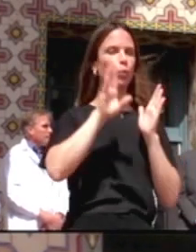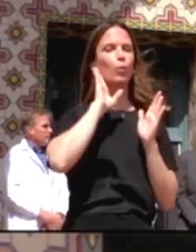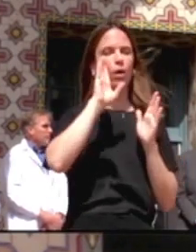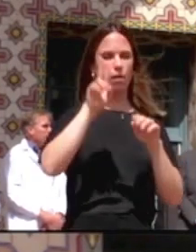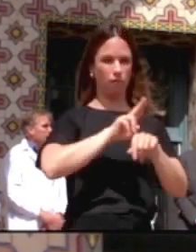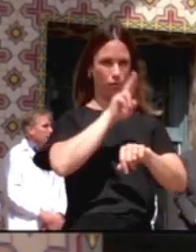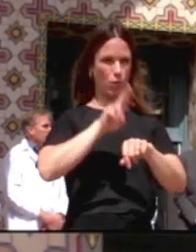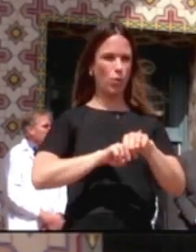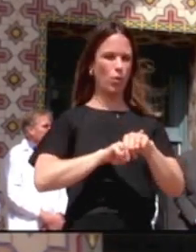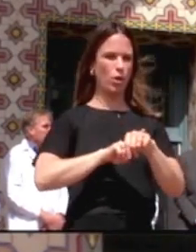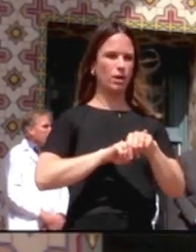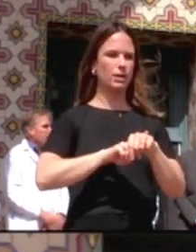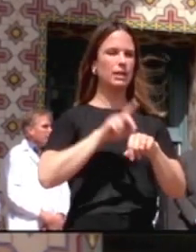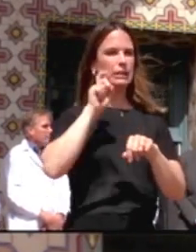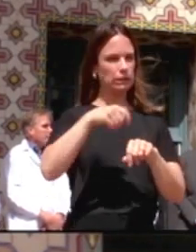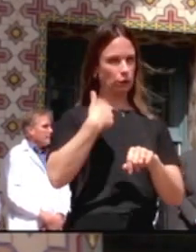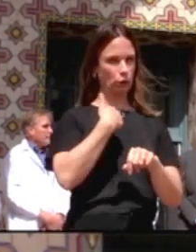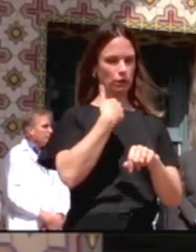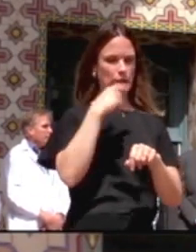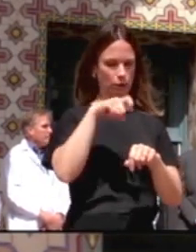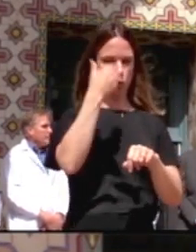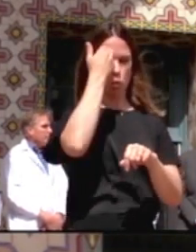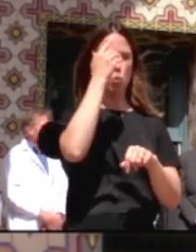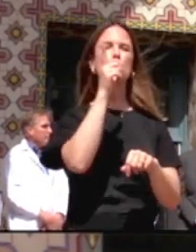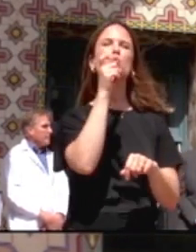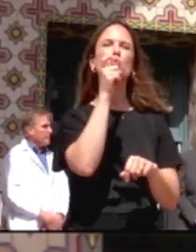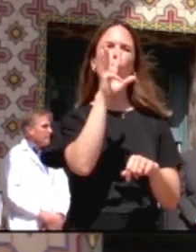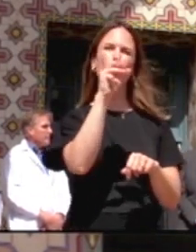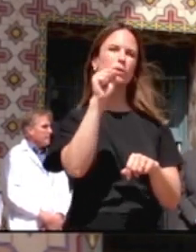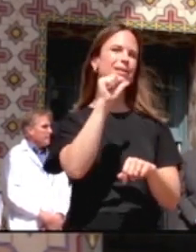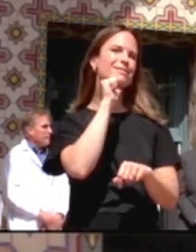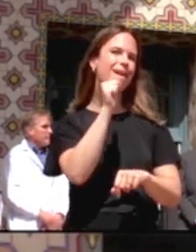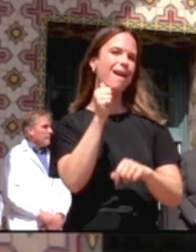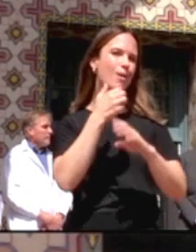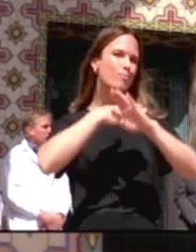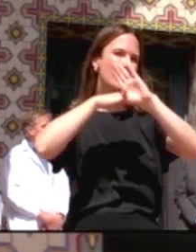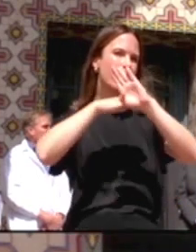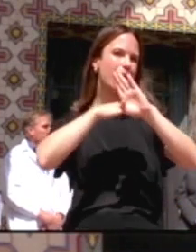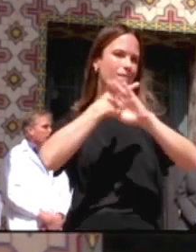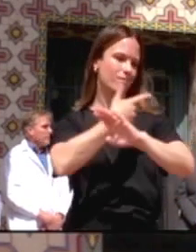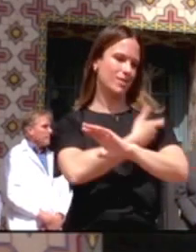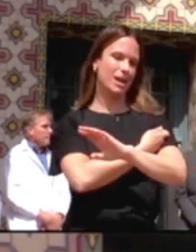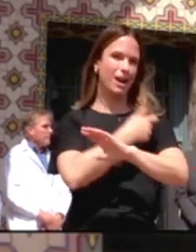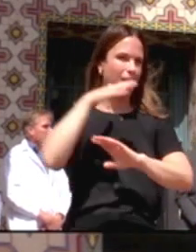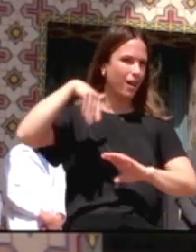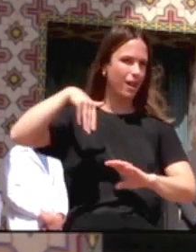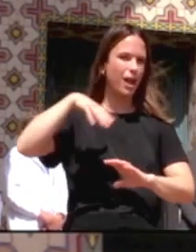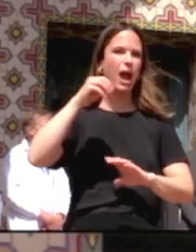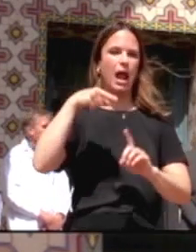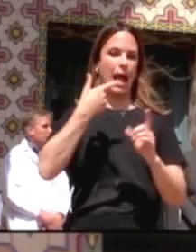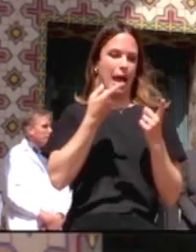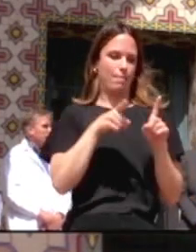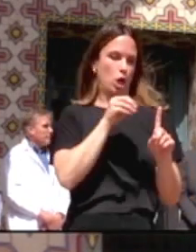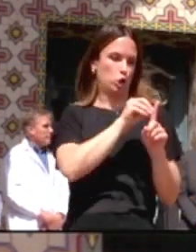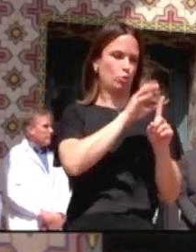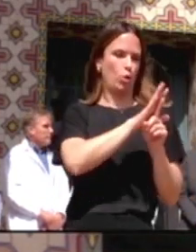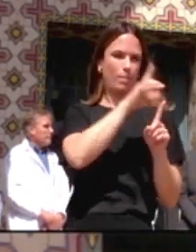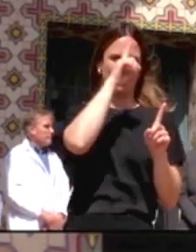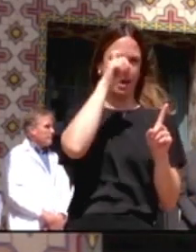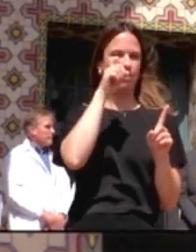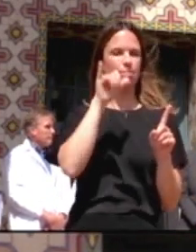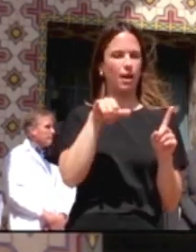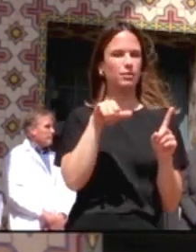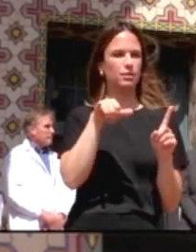would we would need to know who was not protected from the vaccine and exposed, because those